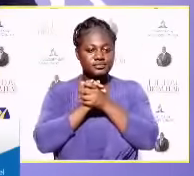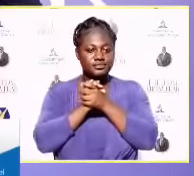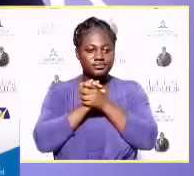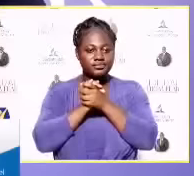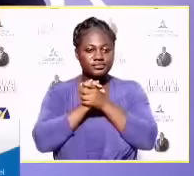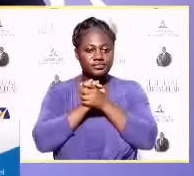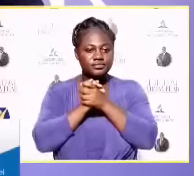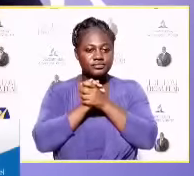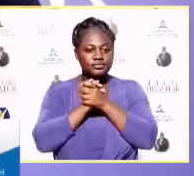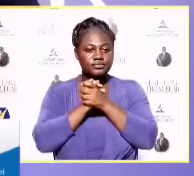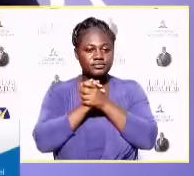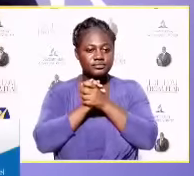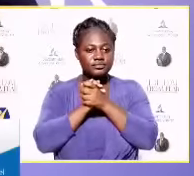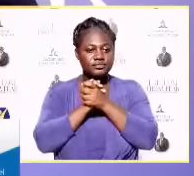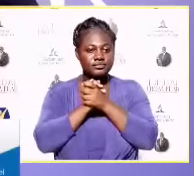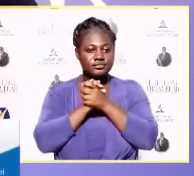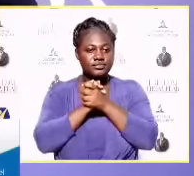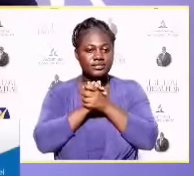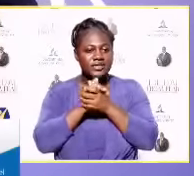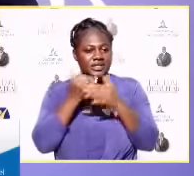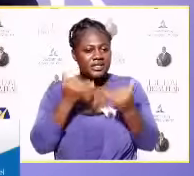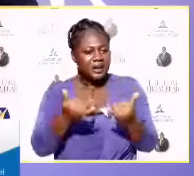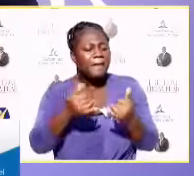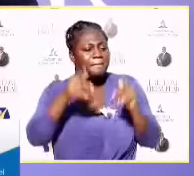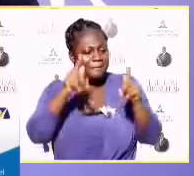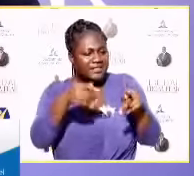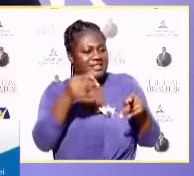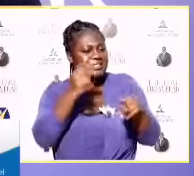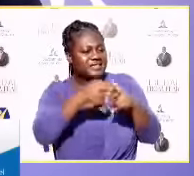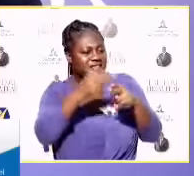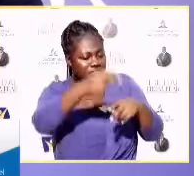is a person called Satan.